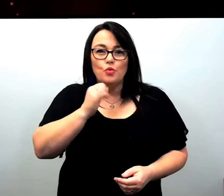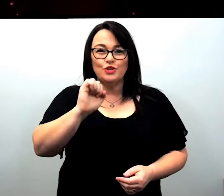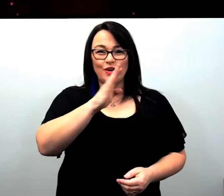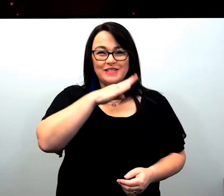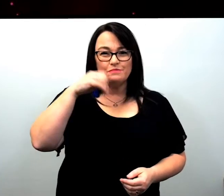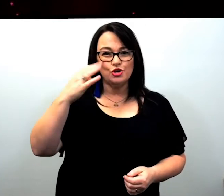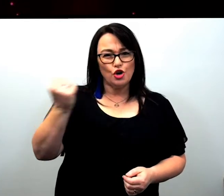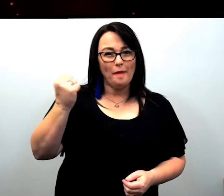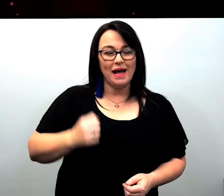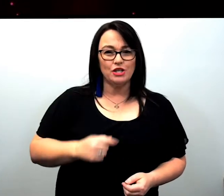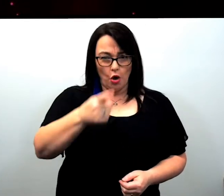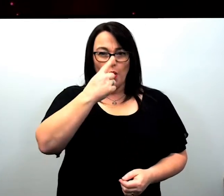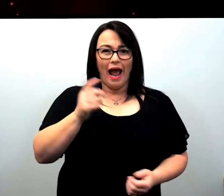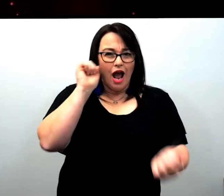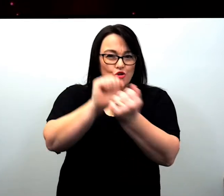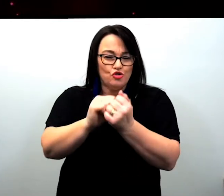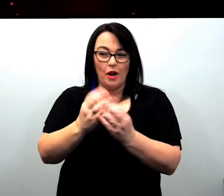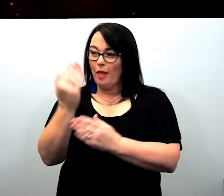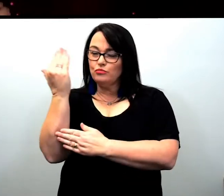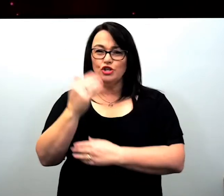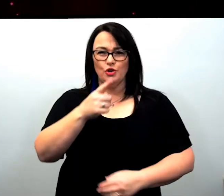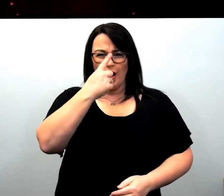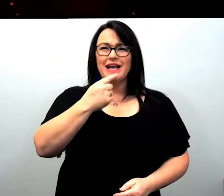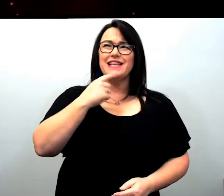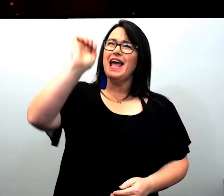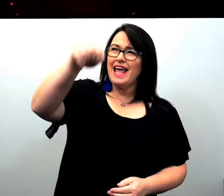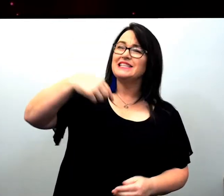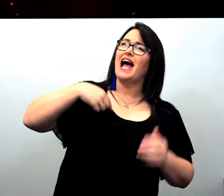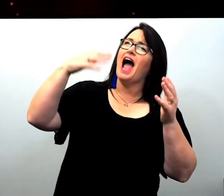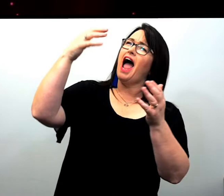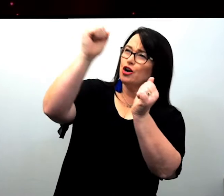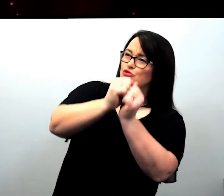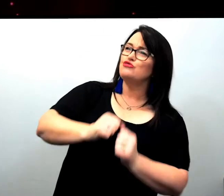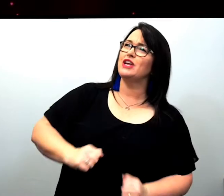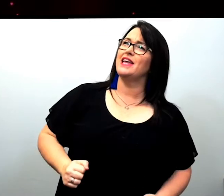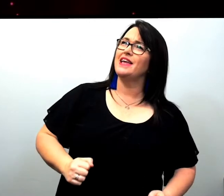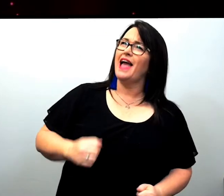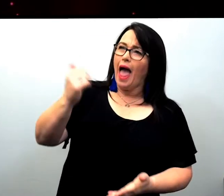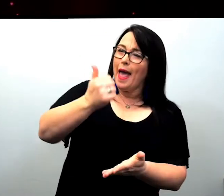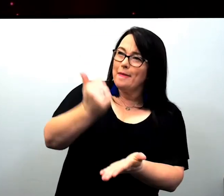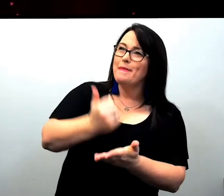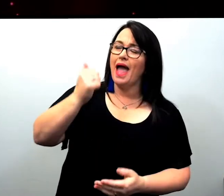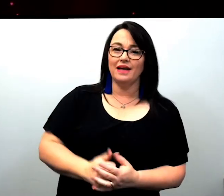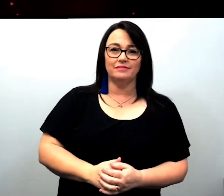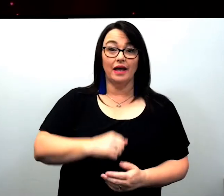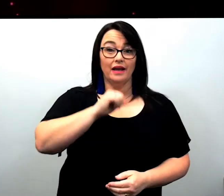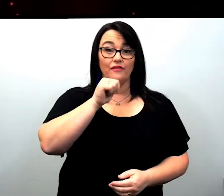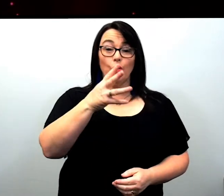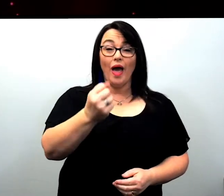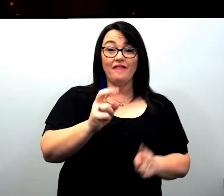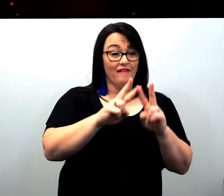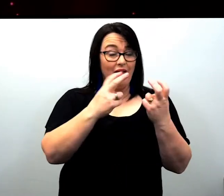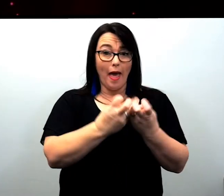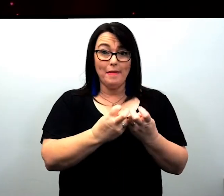Let there be a shout of victory in the house of God. If you got family around you, lay hands upon them in your families. Get